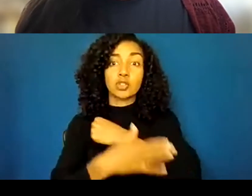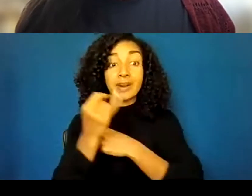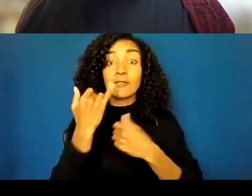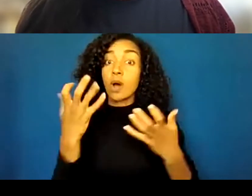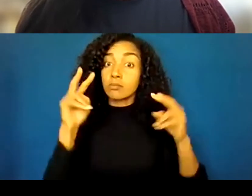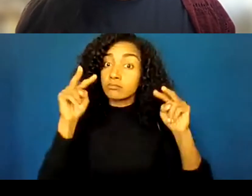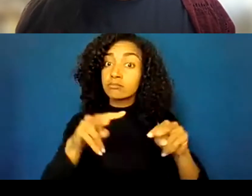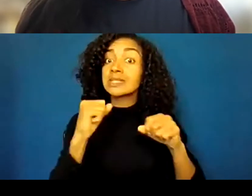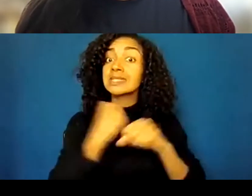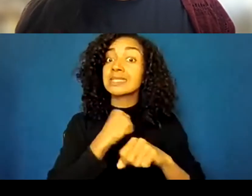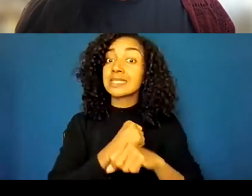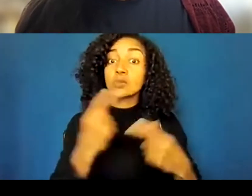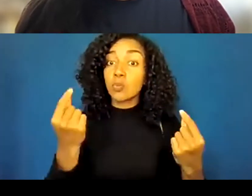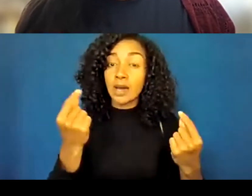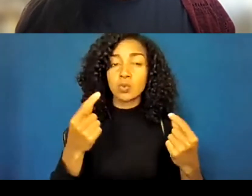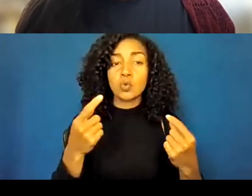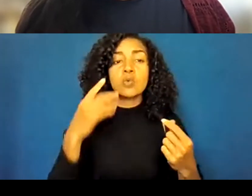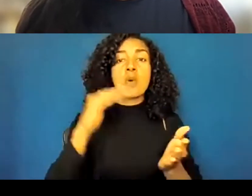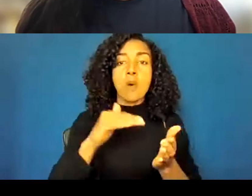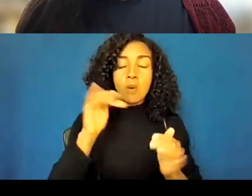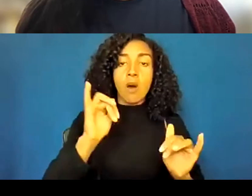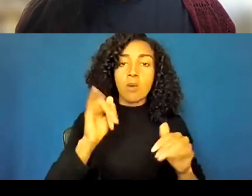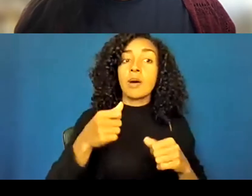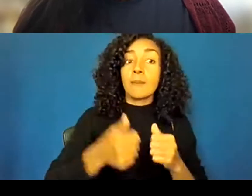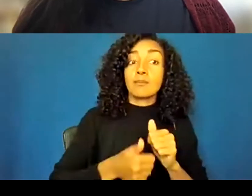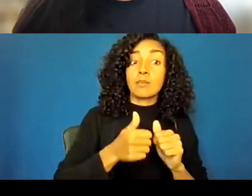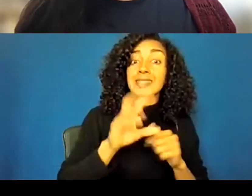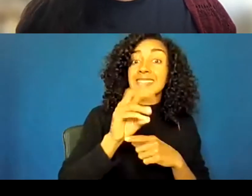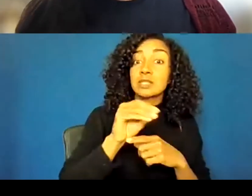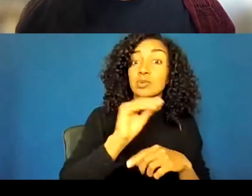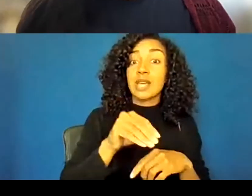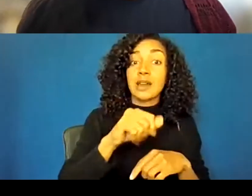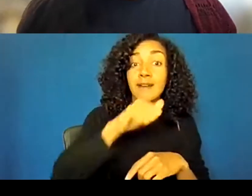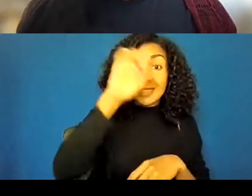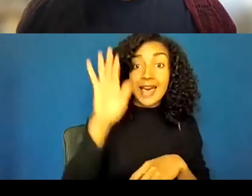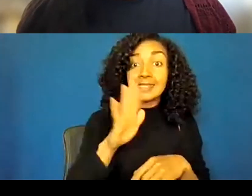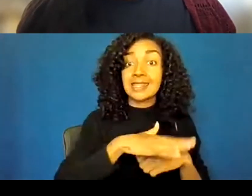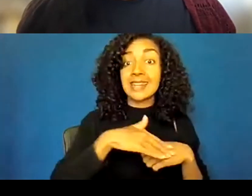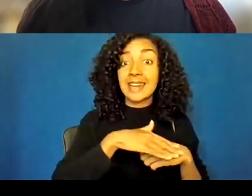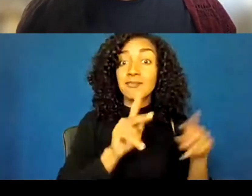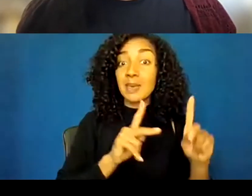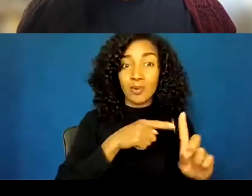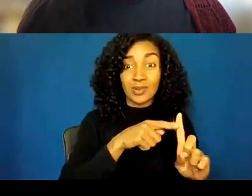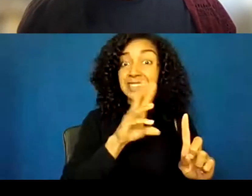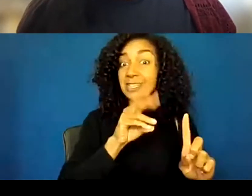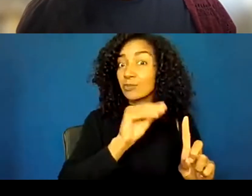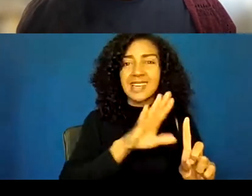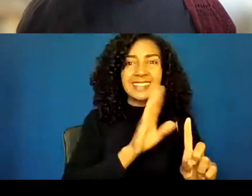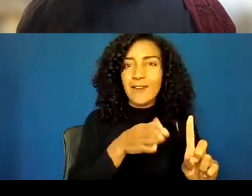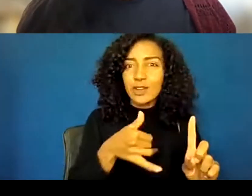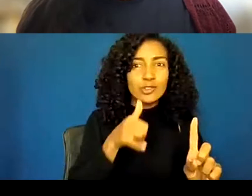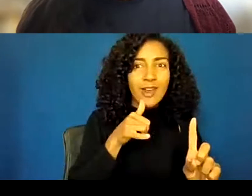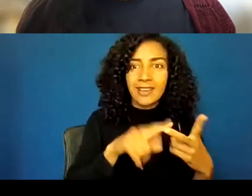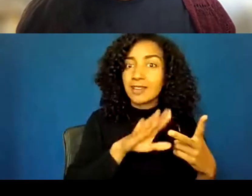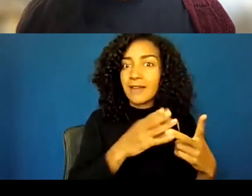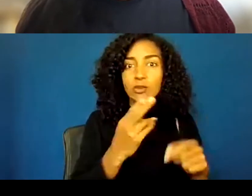a good 60% of Alaska Native people haven't ever drank or used alcohol or drugs. But because of where